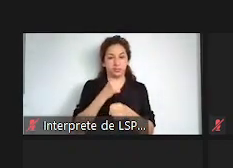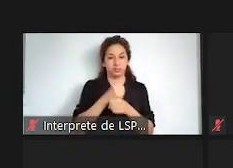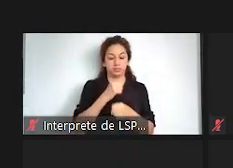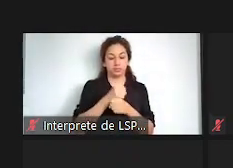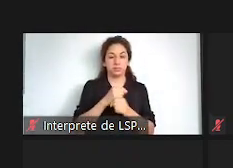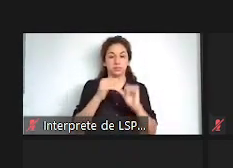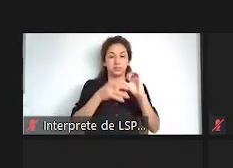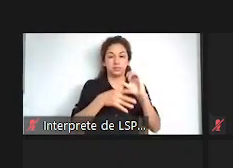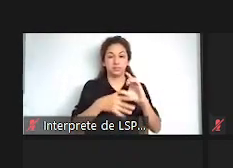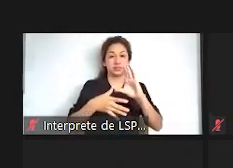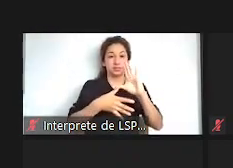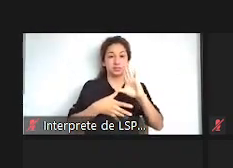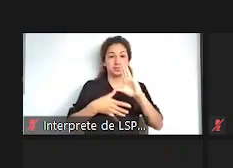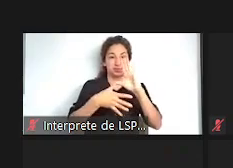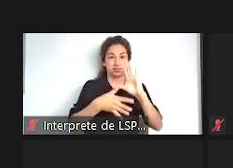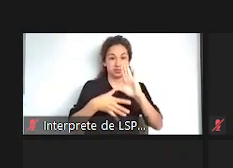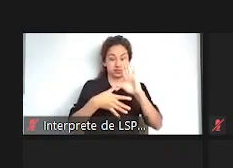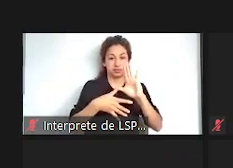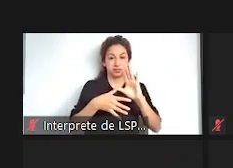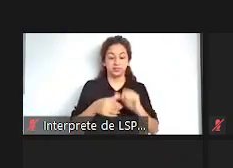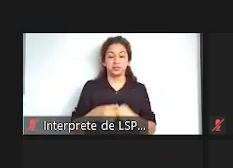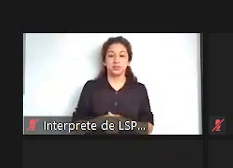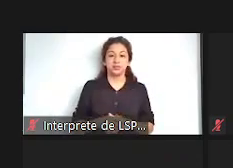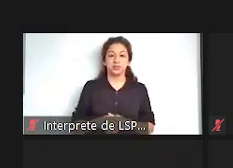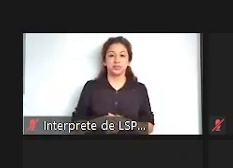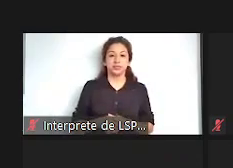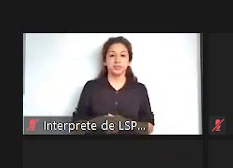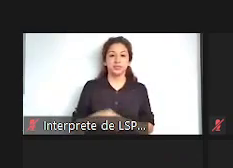organization for latin america in the caribbean